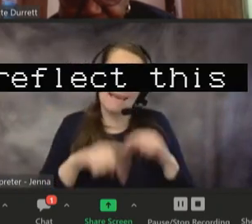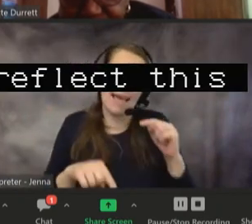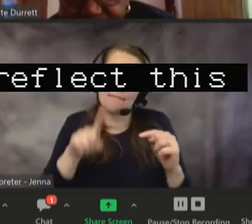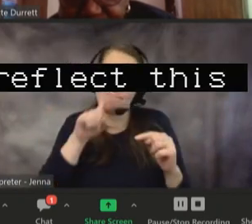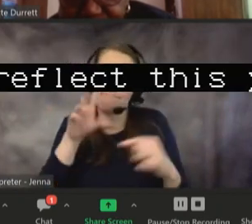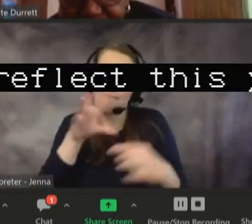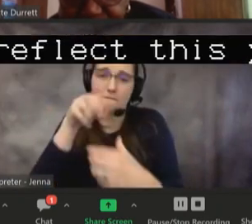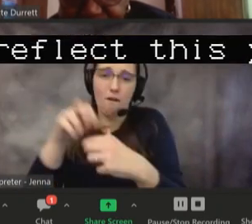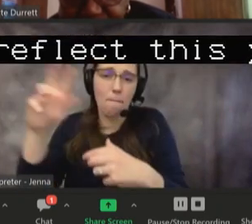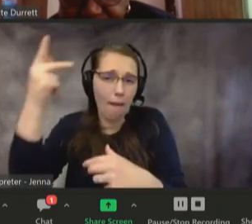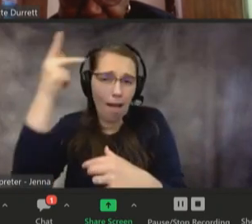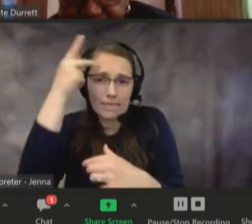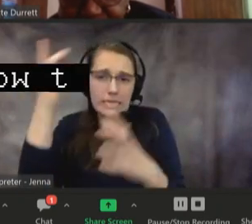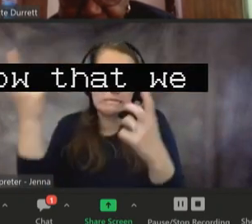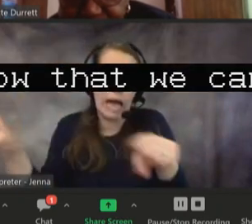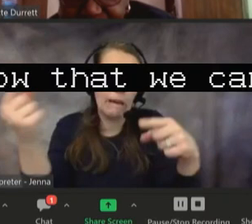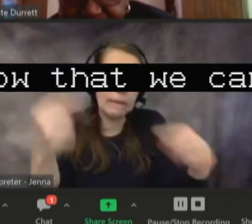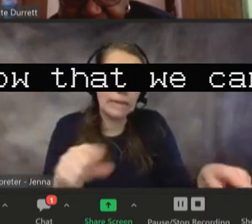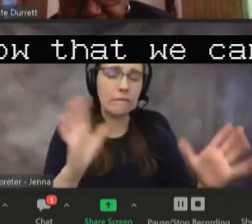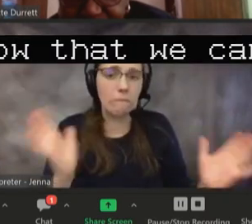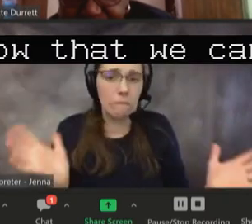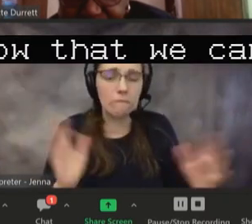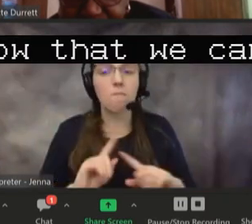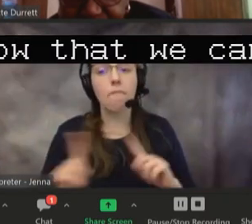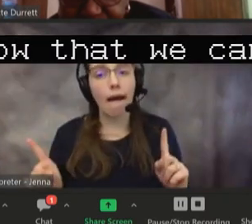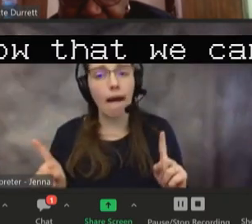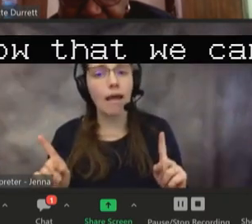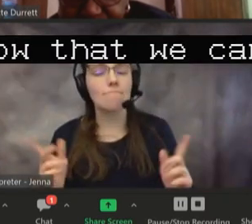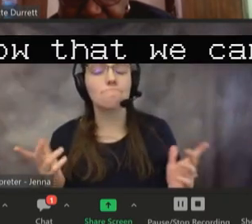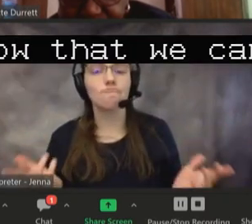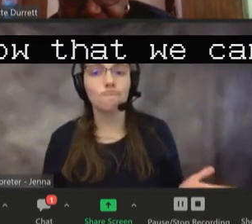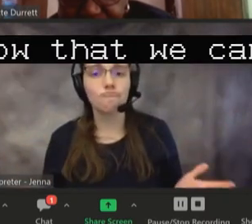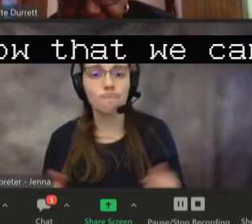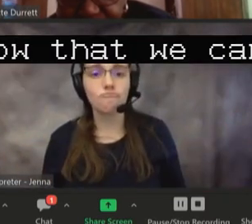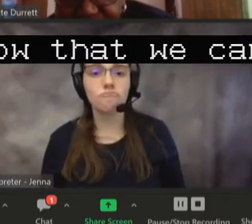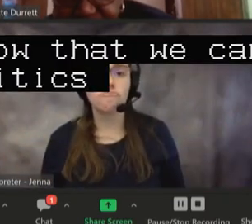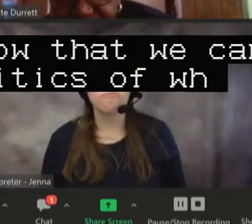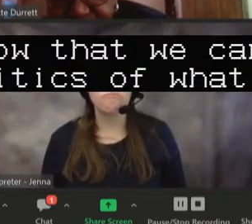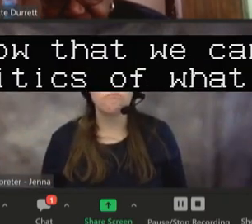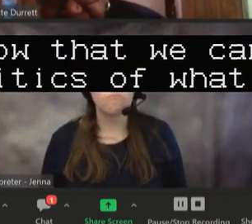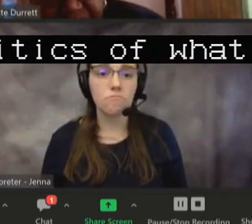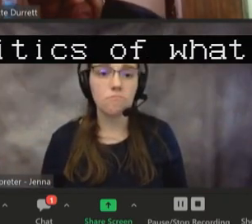on, but I'm just wondering if taking, and now with